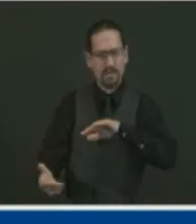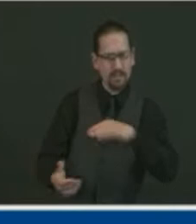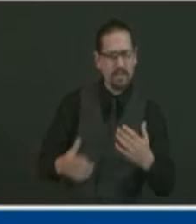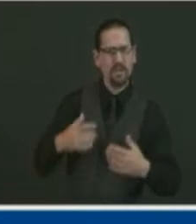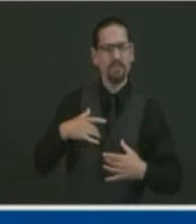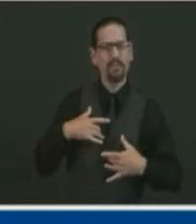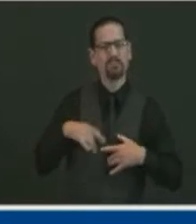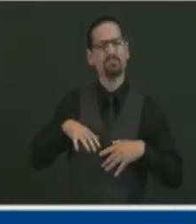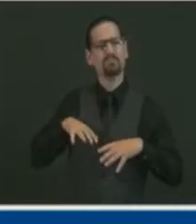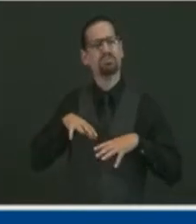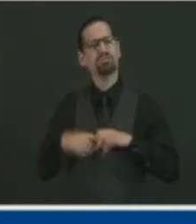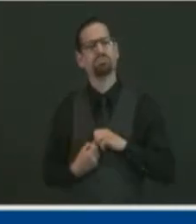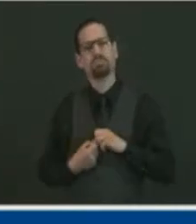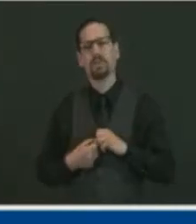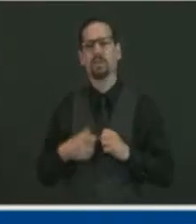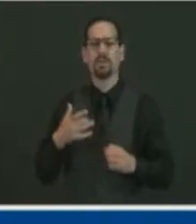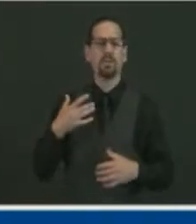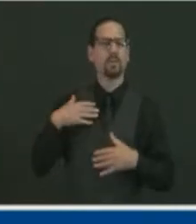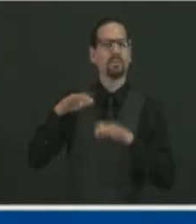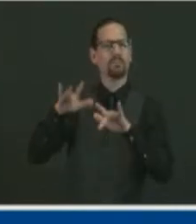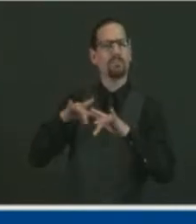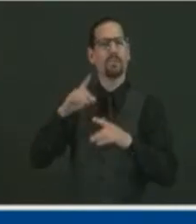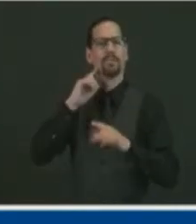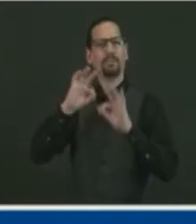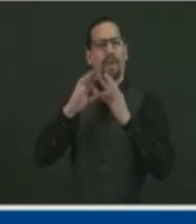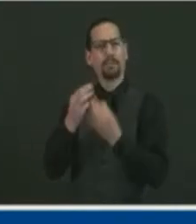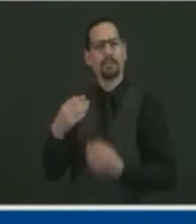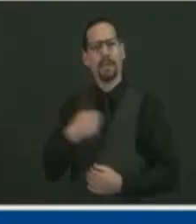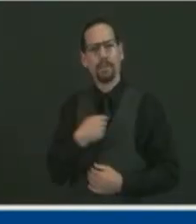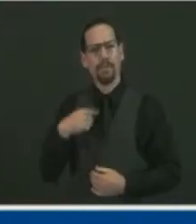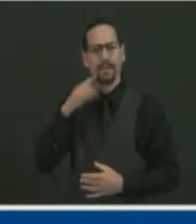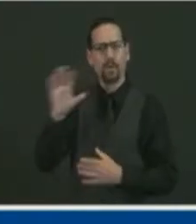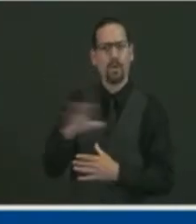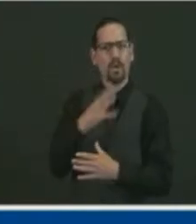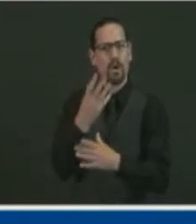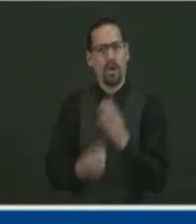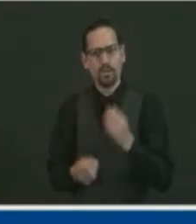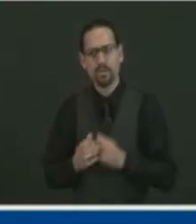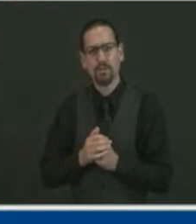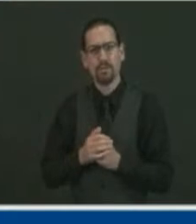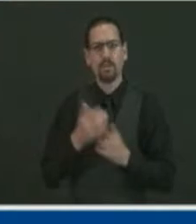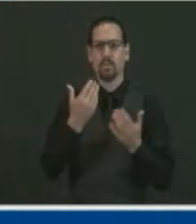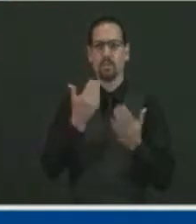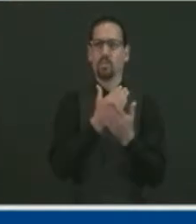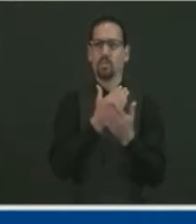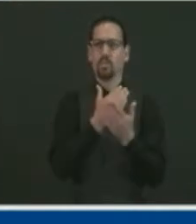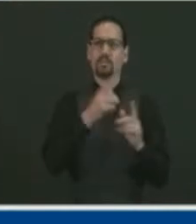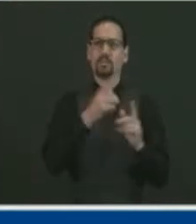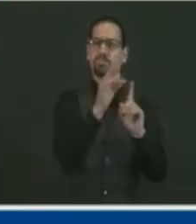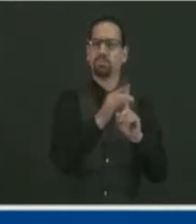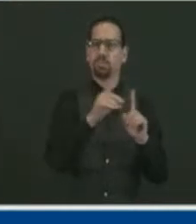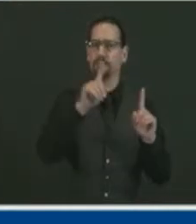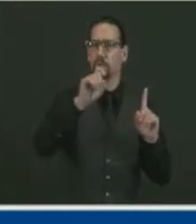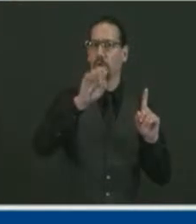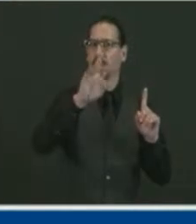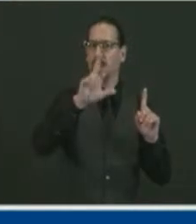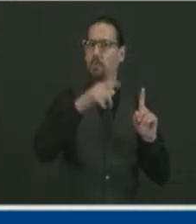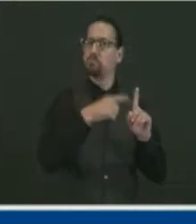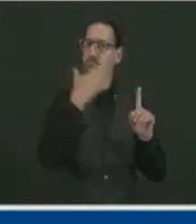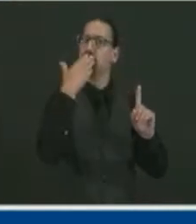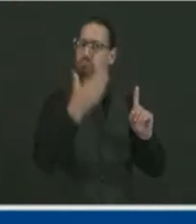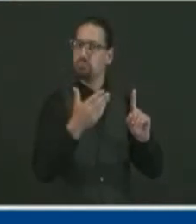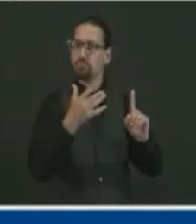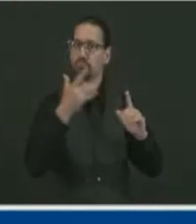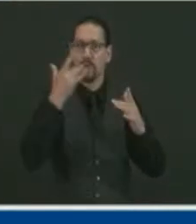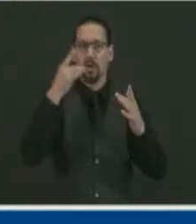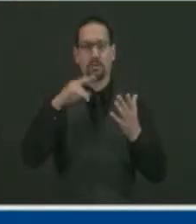families. 143 new cases is good. That we are stabilizing. That is a picture again